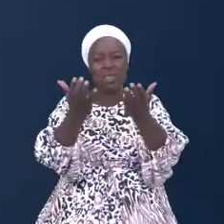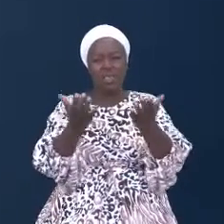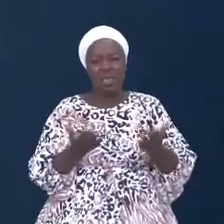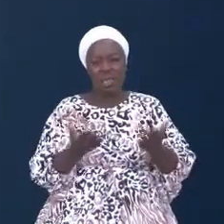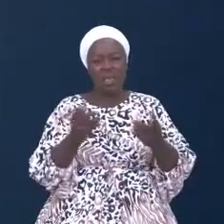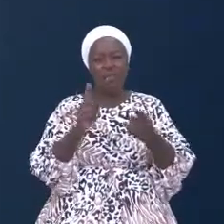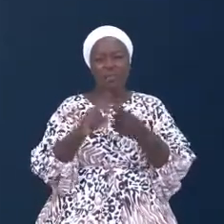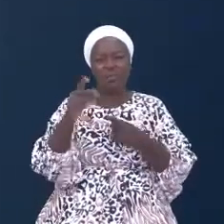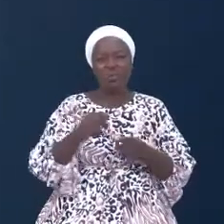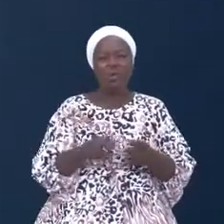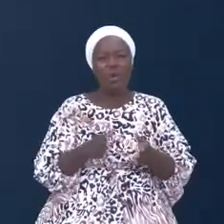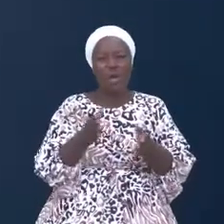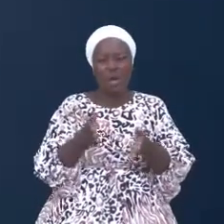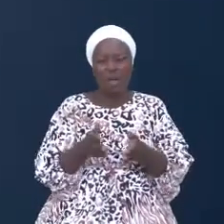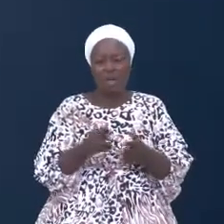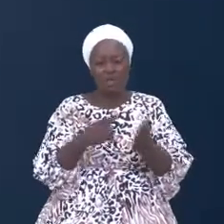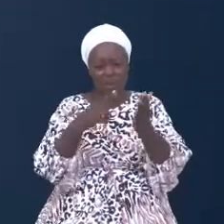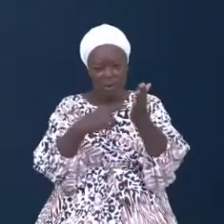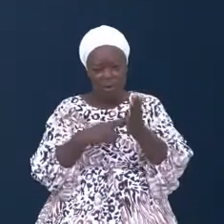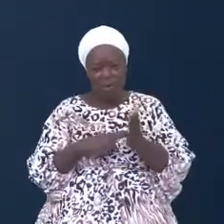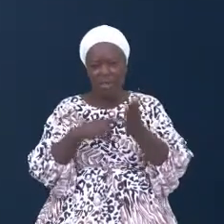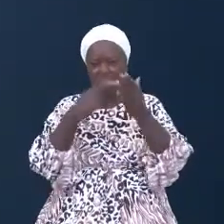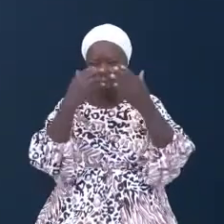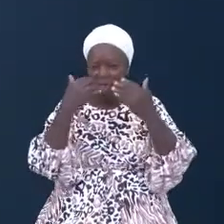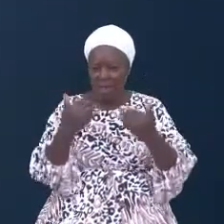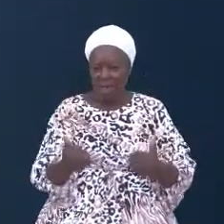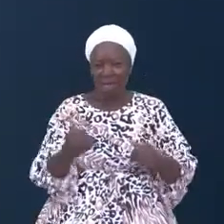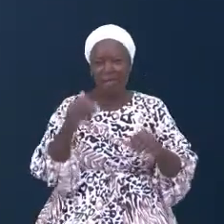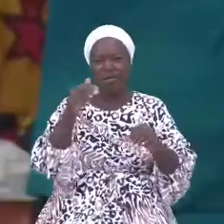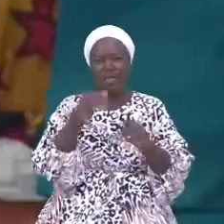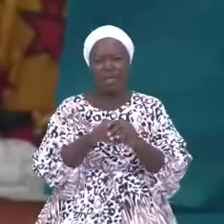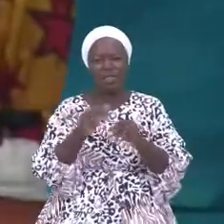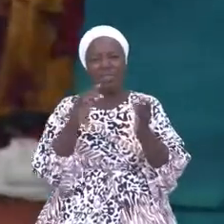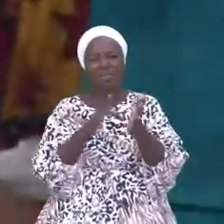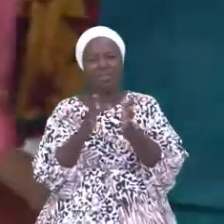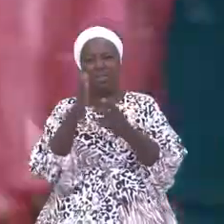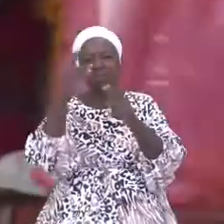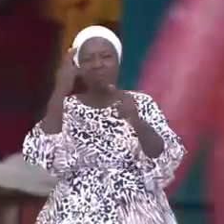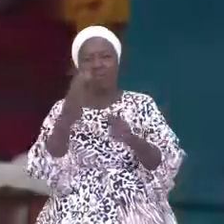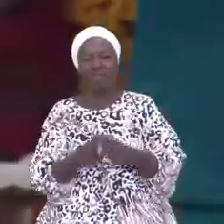your request, now in Jesus' name.